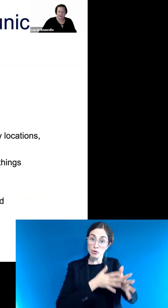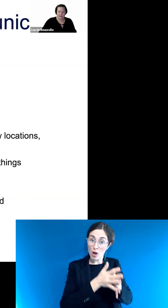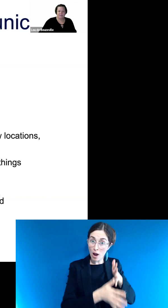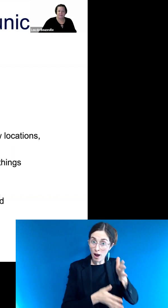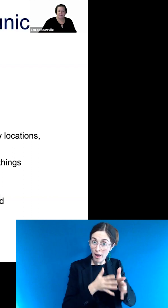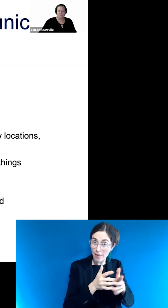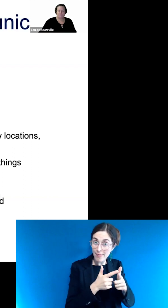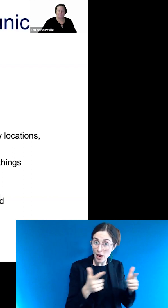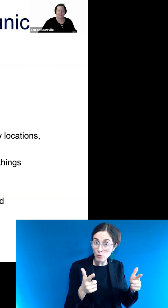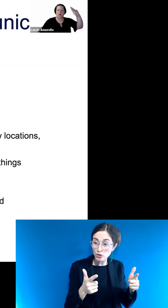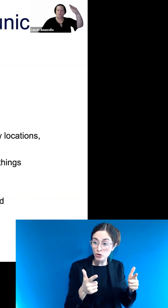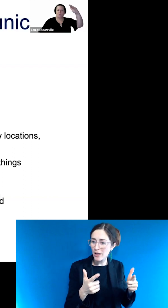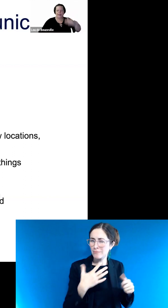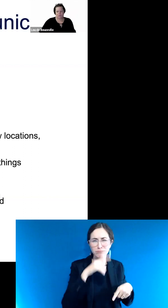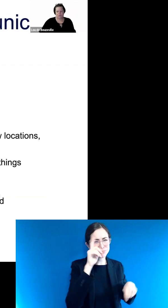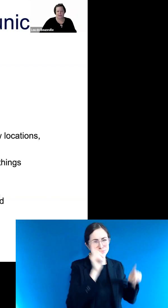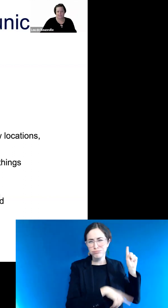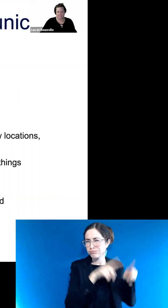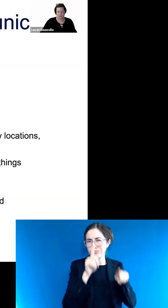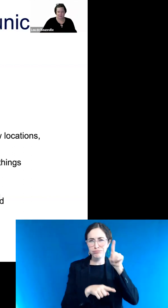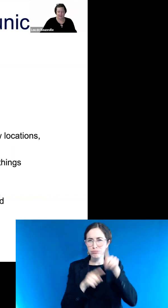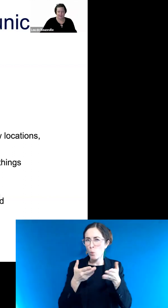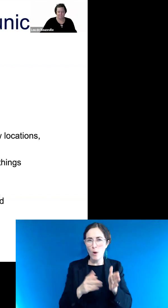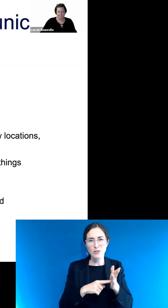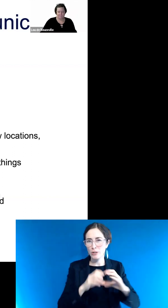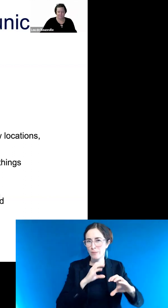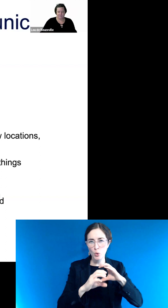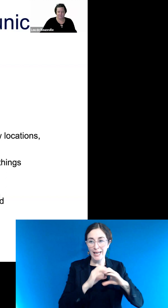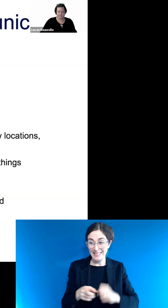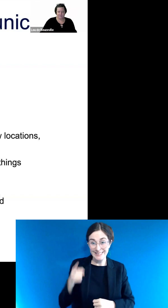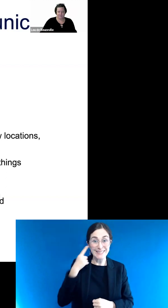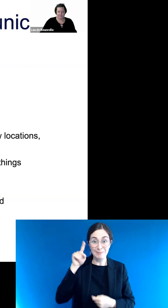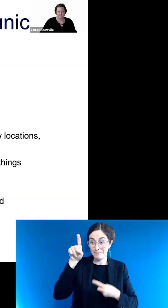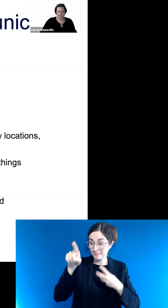Signers, however, use a whole range of ways of communicating.